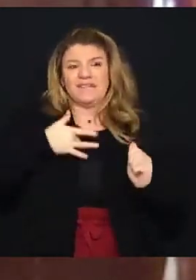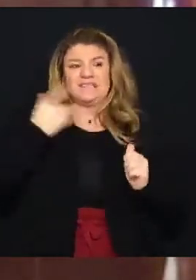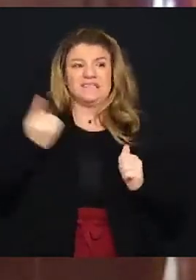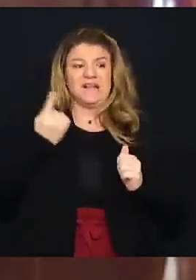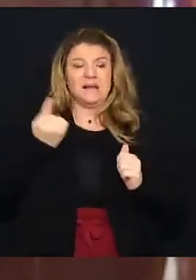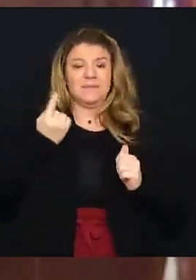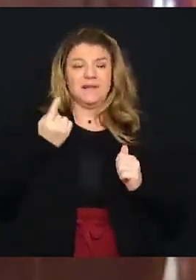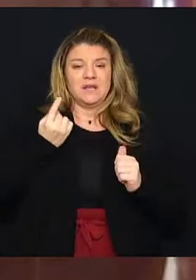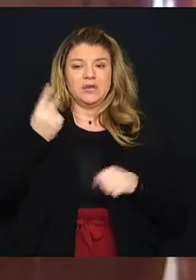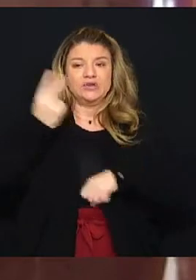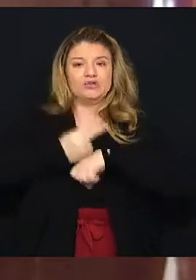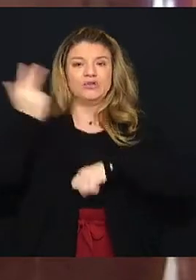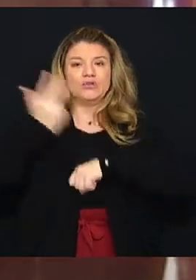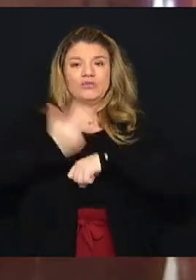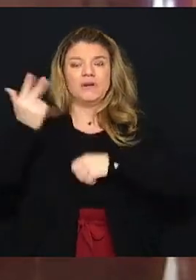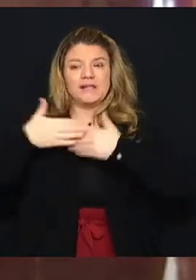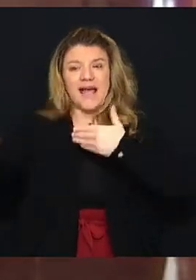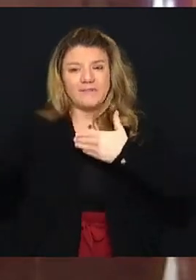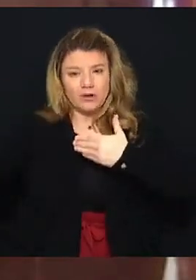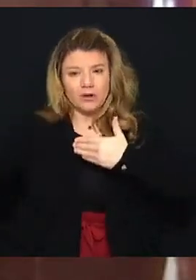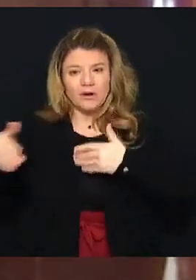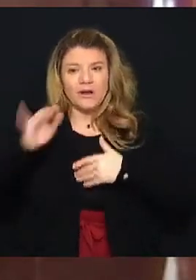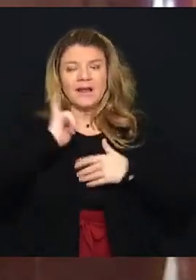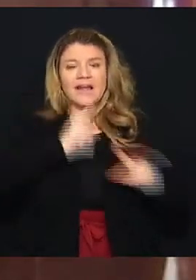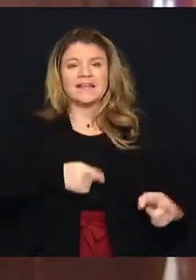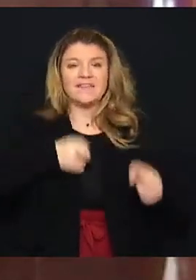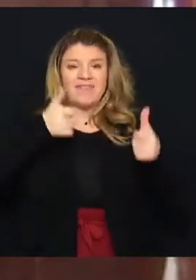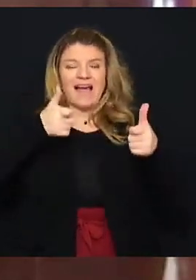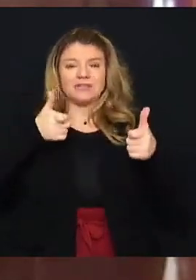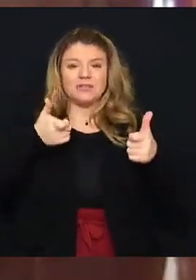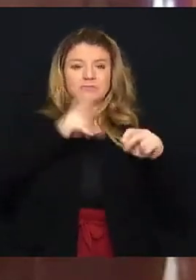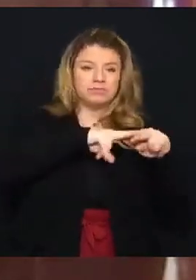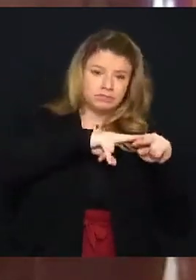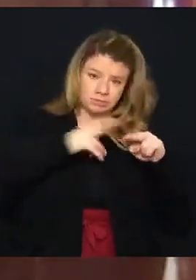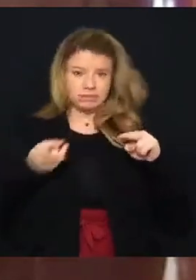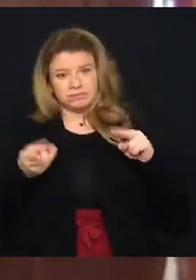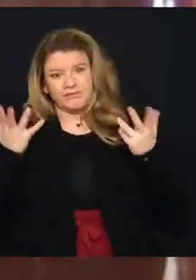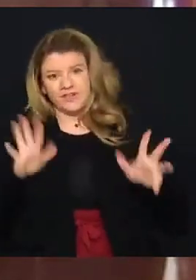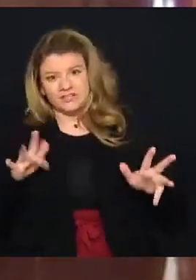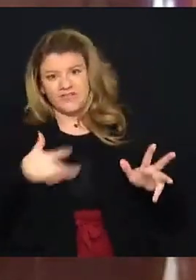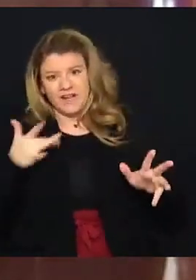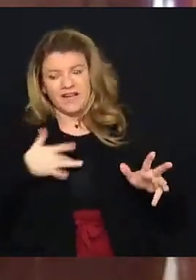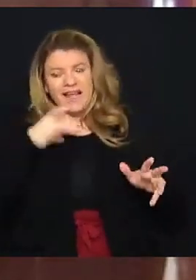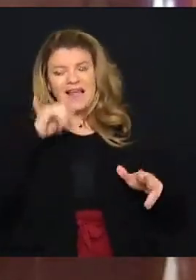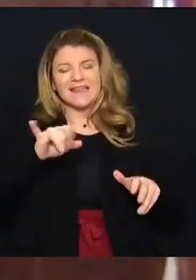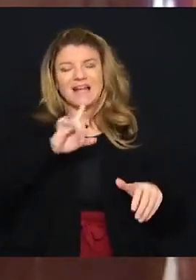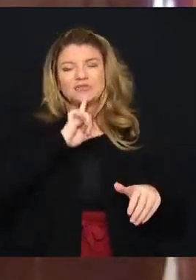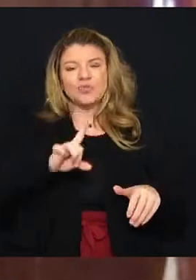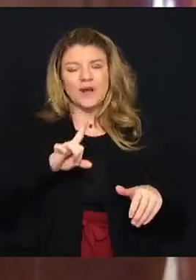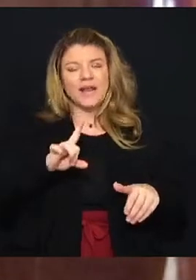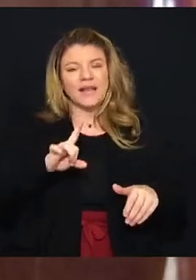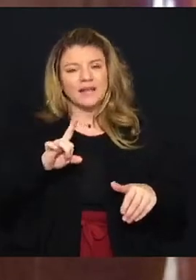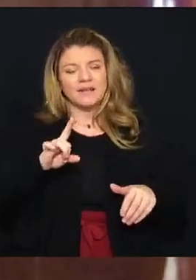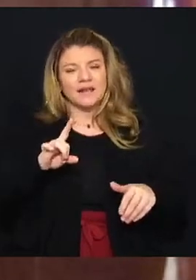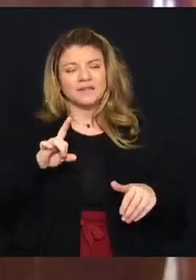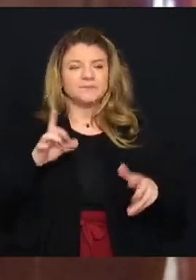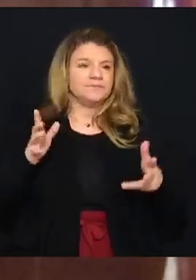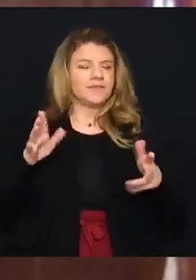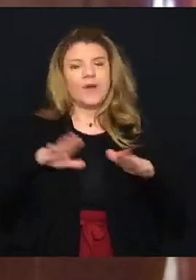then 2 to 3 days afterwards. It's faster on and faster off. So that's really the genesis of